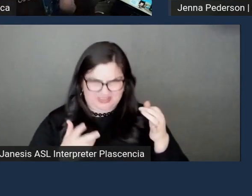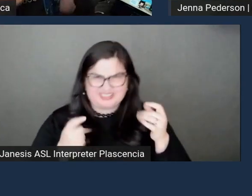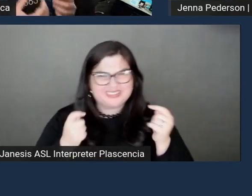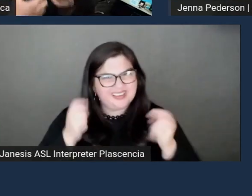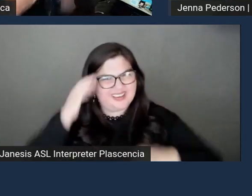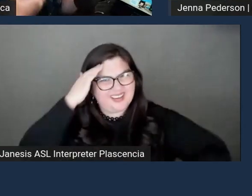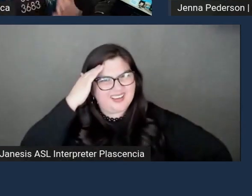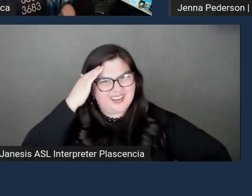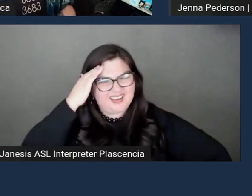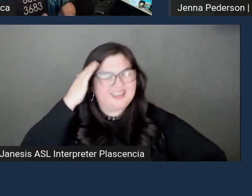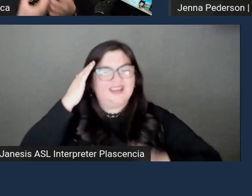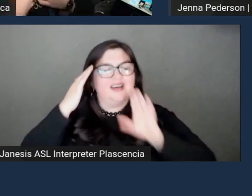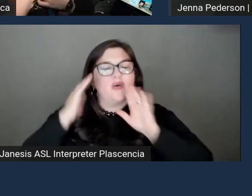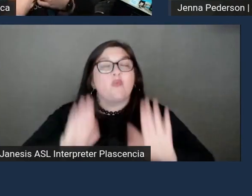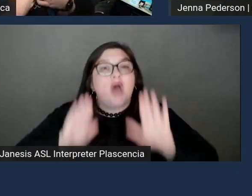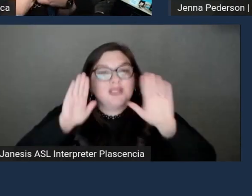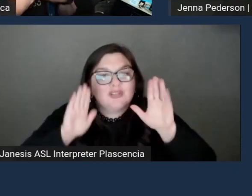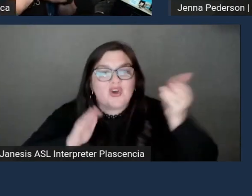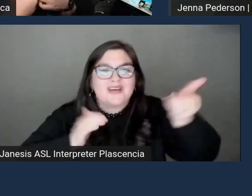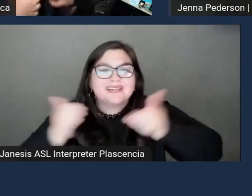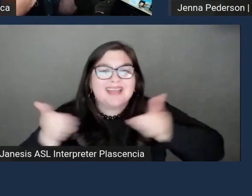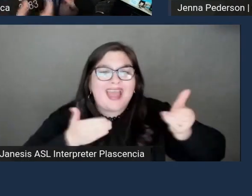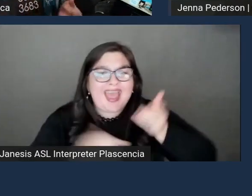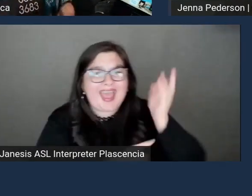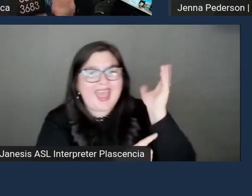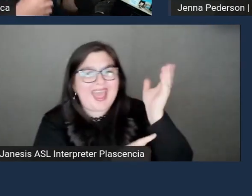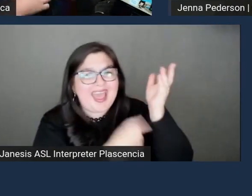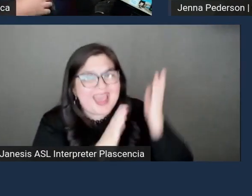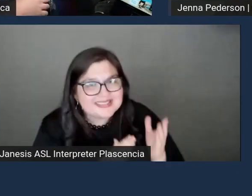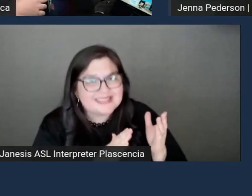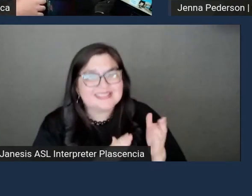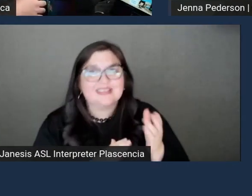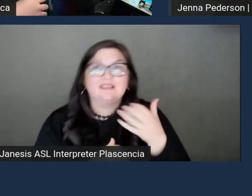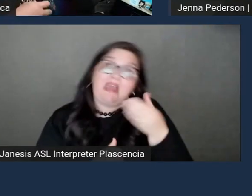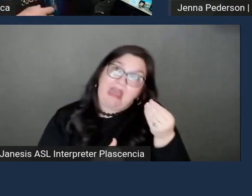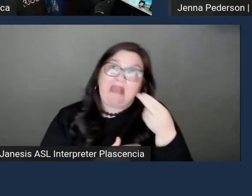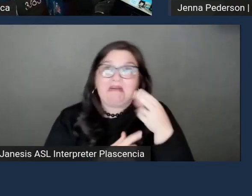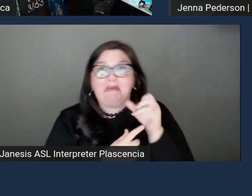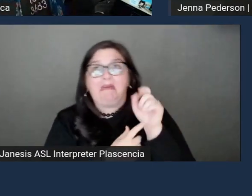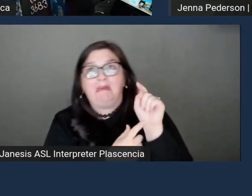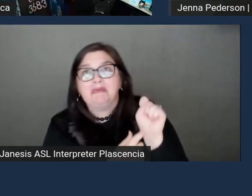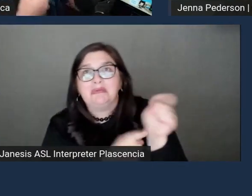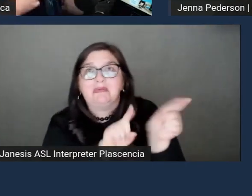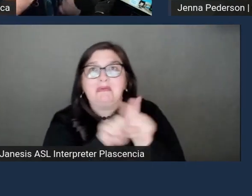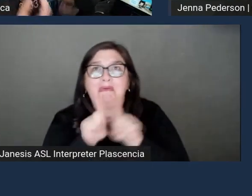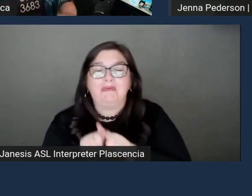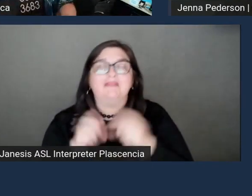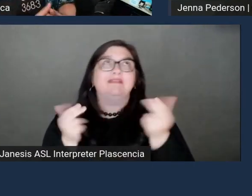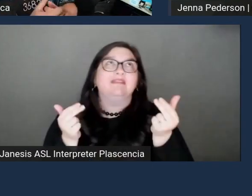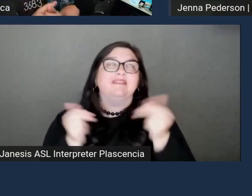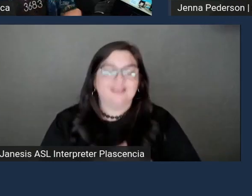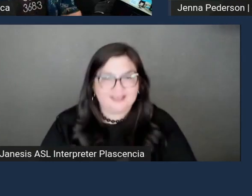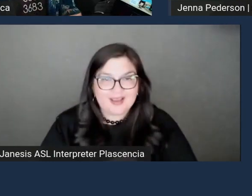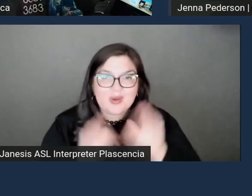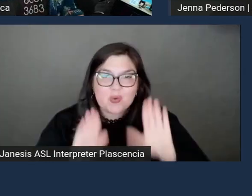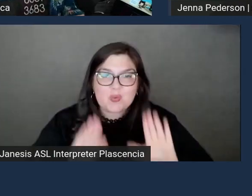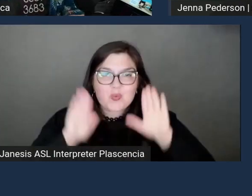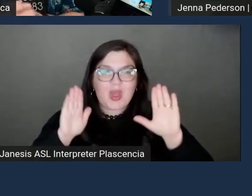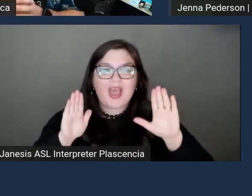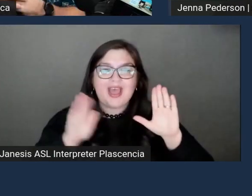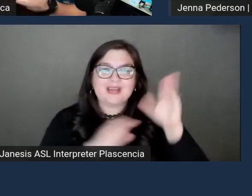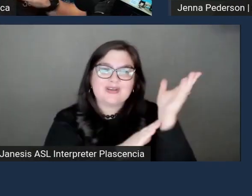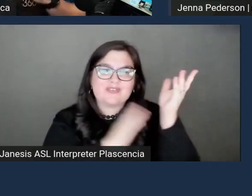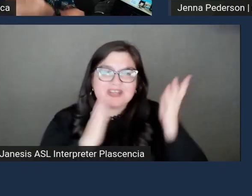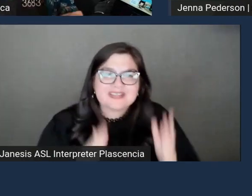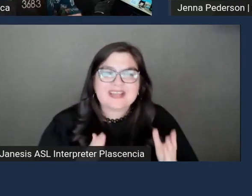our wonderful guests and hosts. Guests and hosts. Our wonderful guests from the AWS service